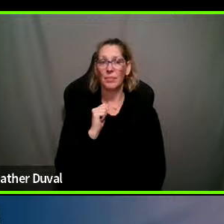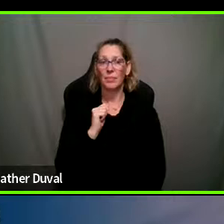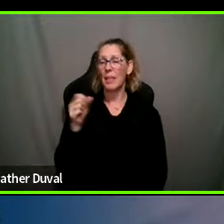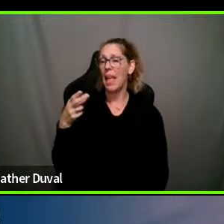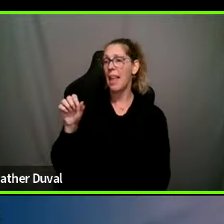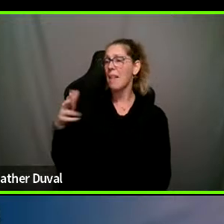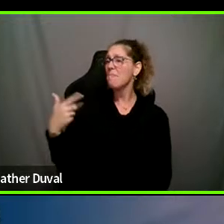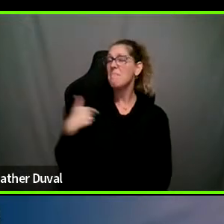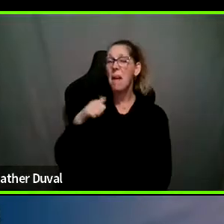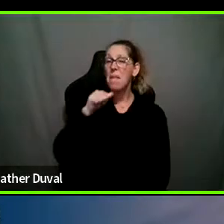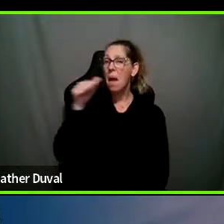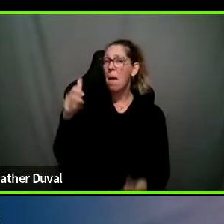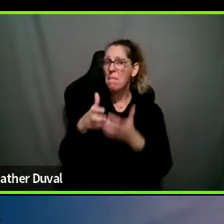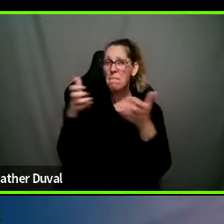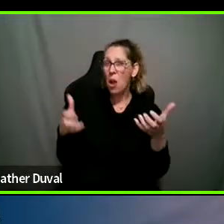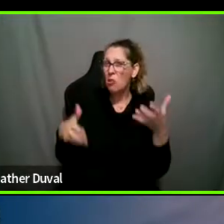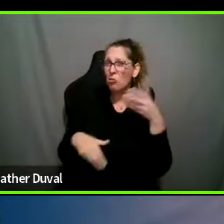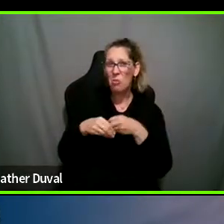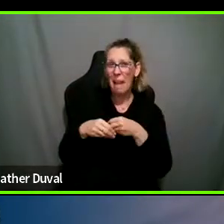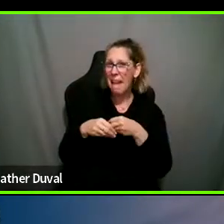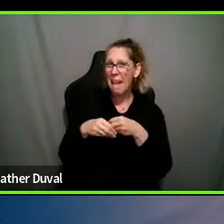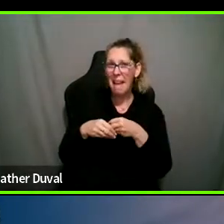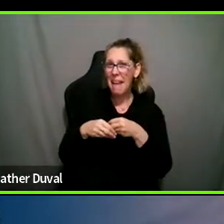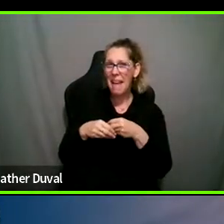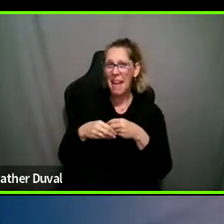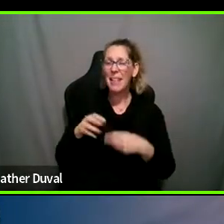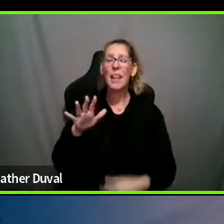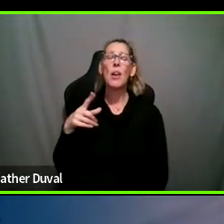Yeah, I don't have much more to add.